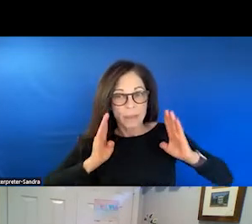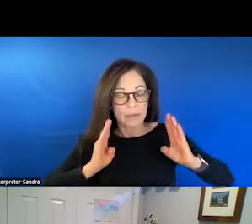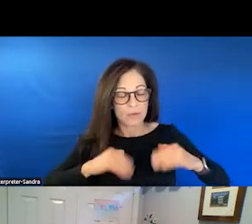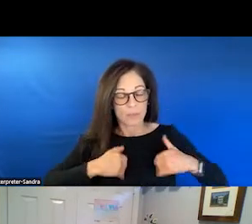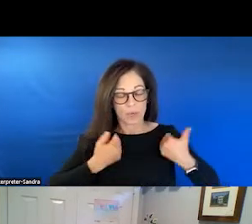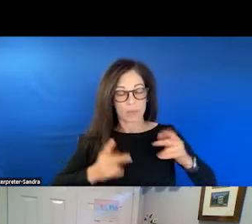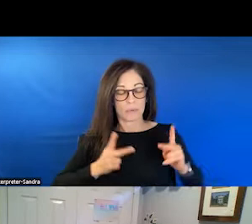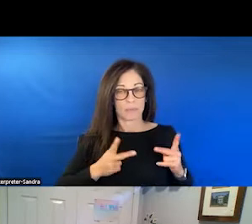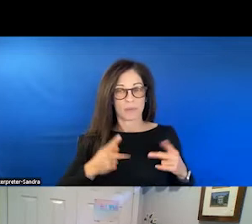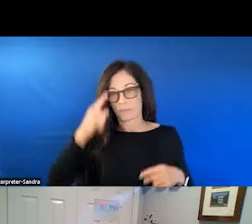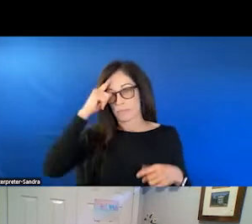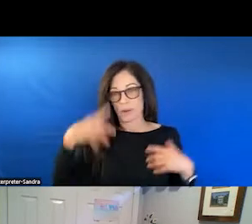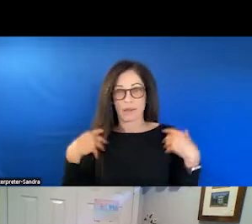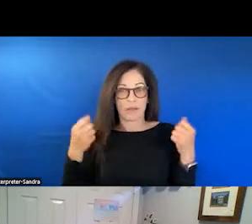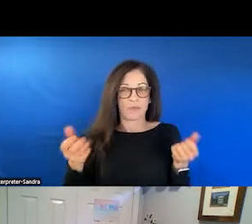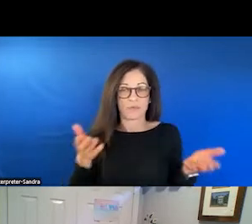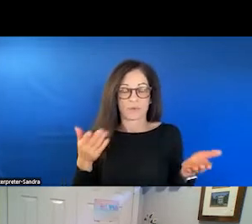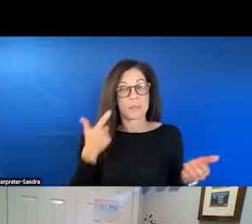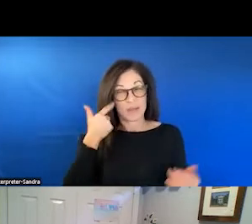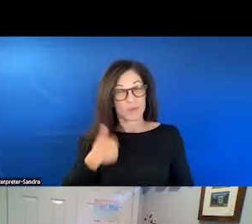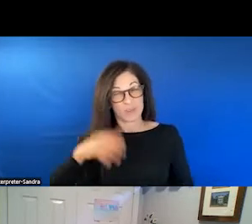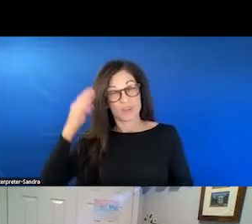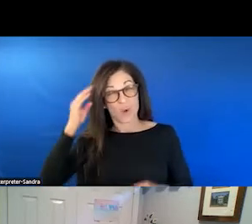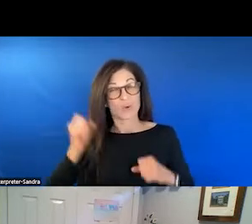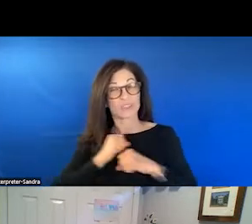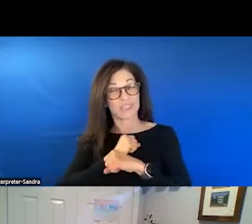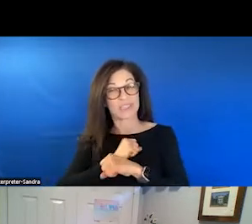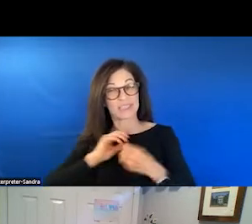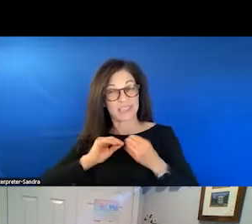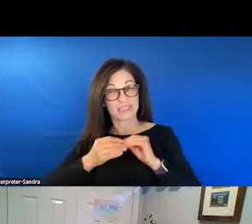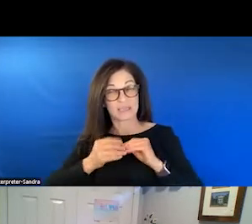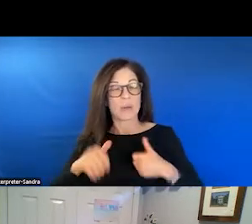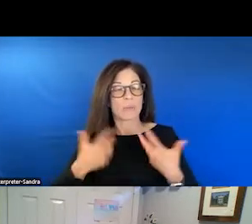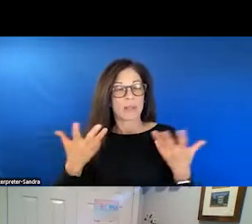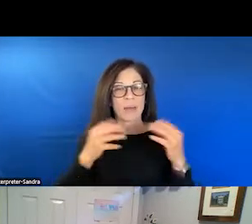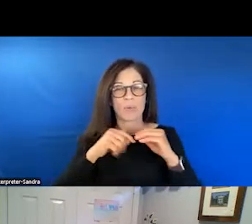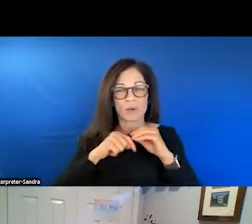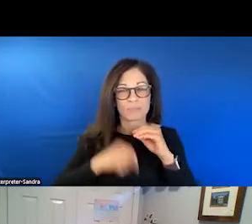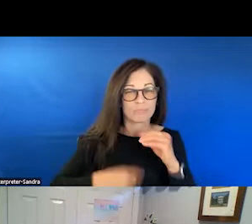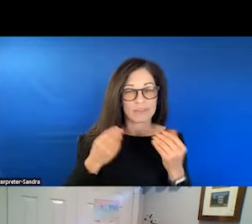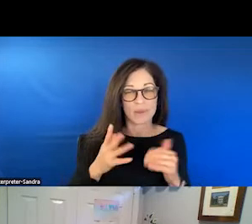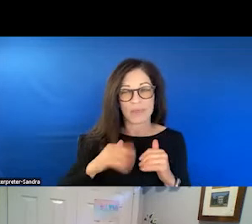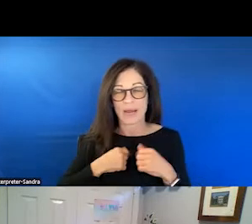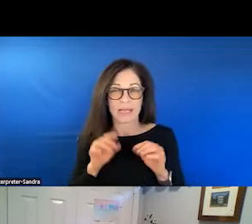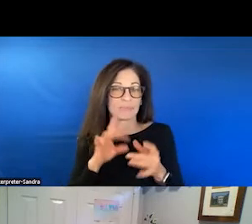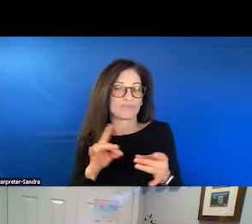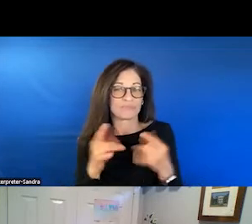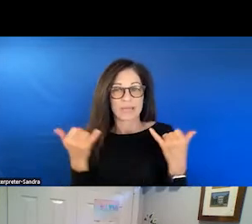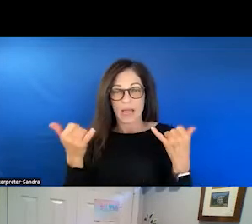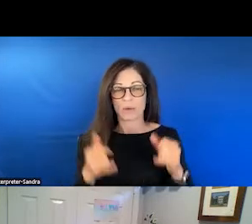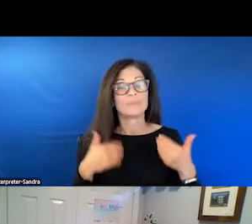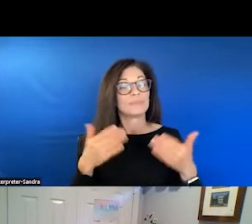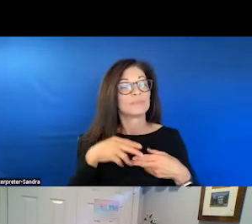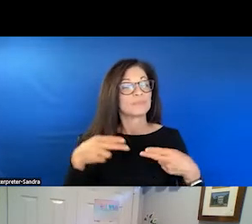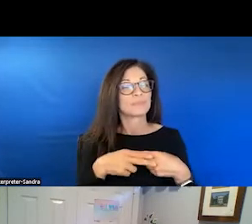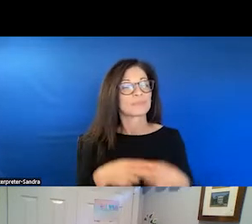all of us know the statistics, and we'll get a lot more detail than I'm able to give you at this point in time. Let's move to the next slide, please.